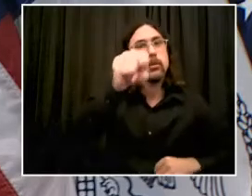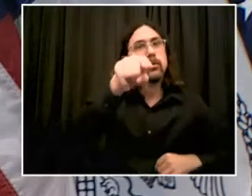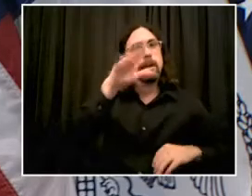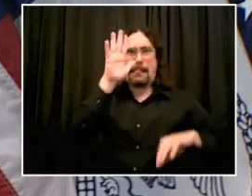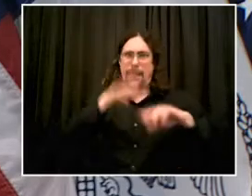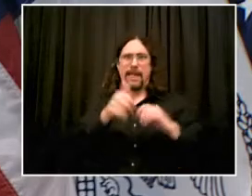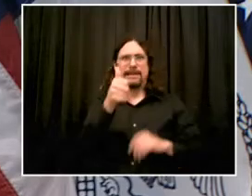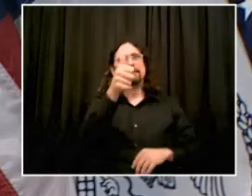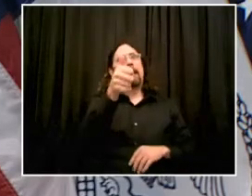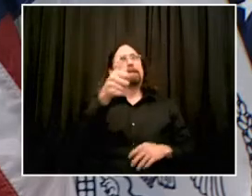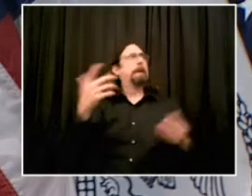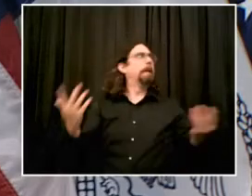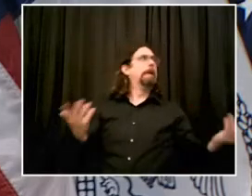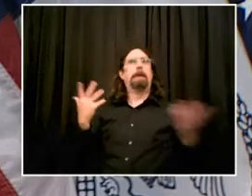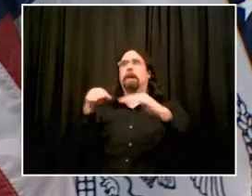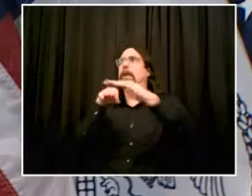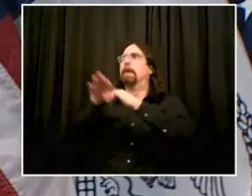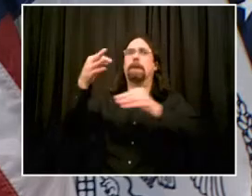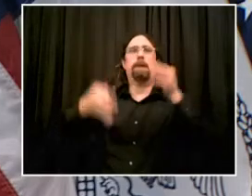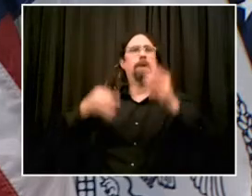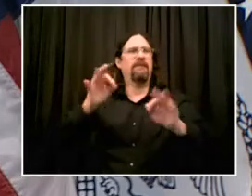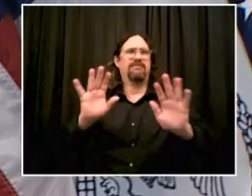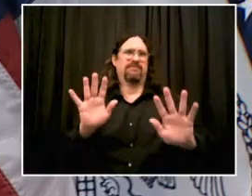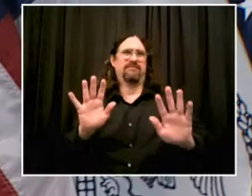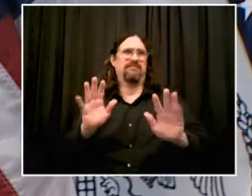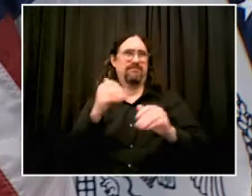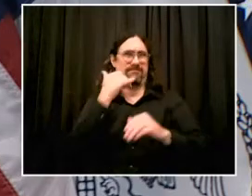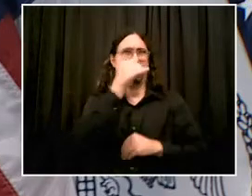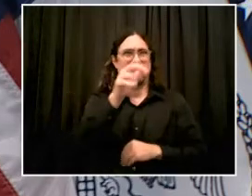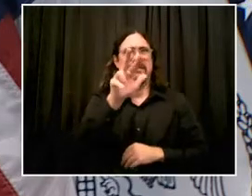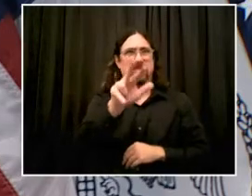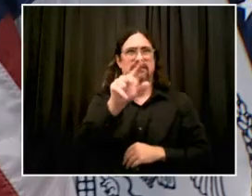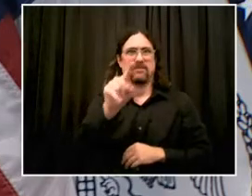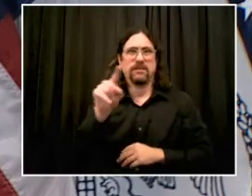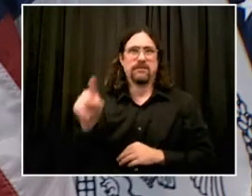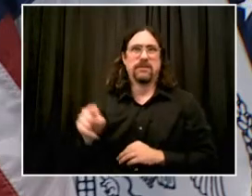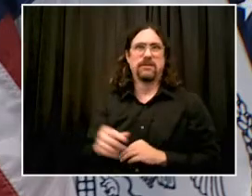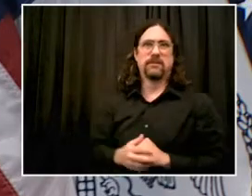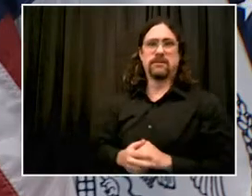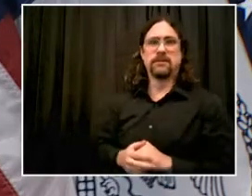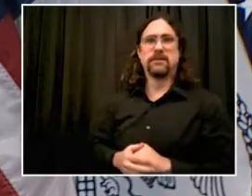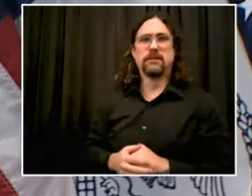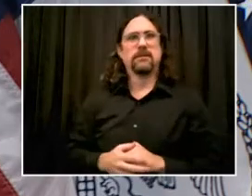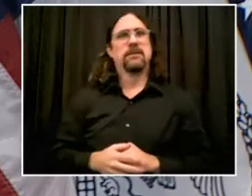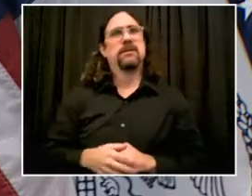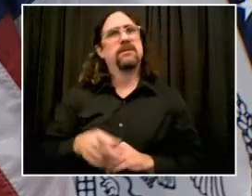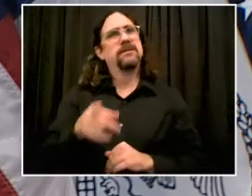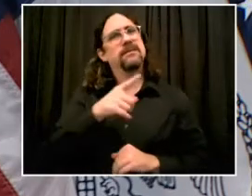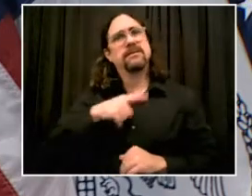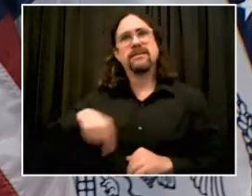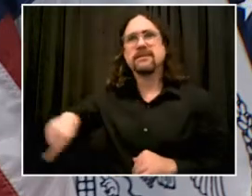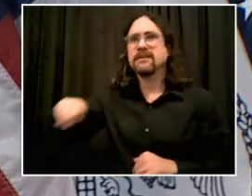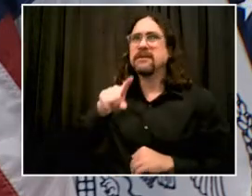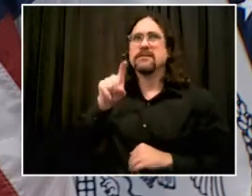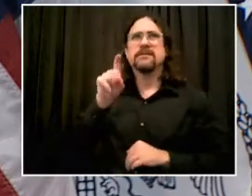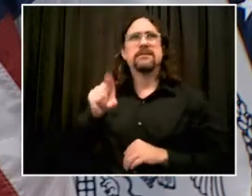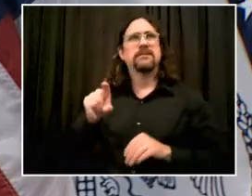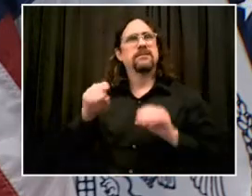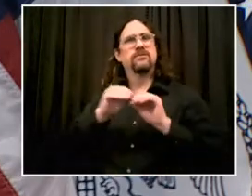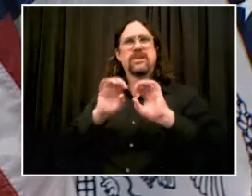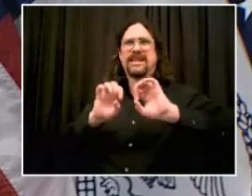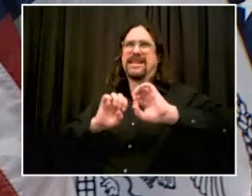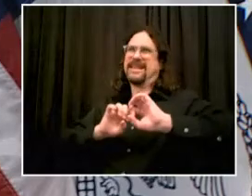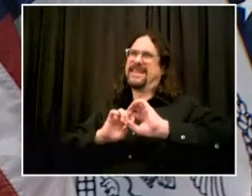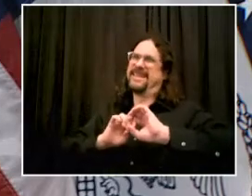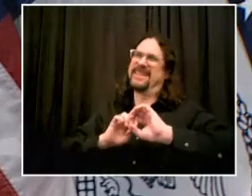the rent should not be put out on the street. Give them another alternative. But in the meantime, the city will always be there